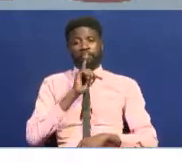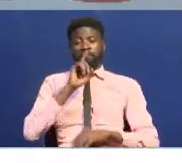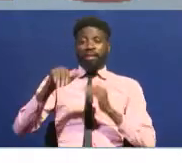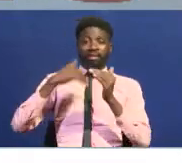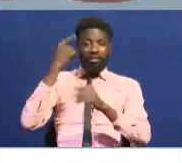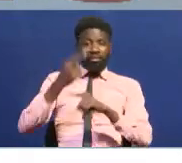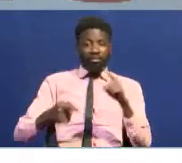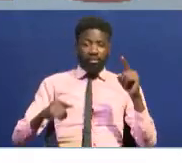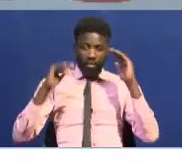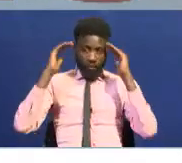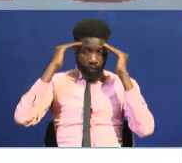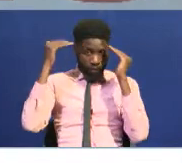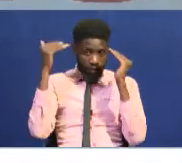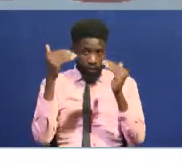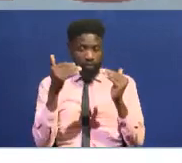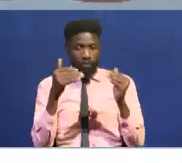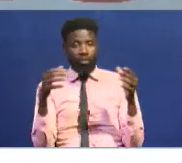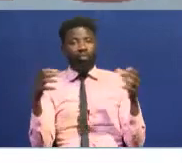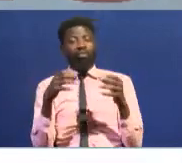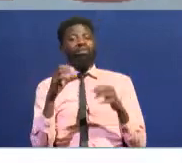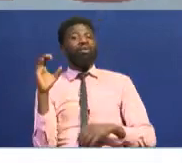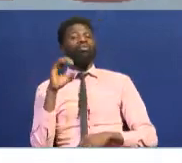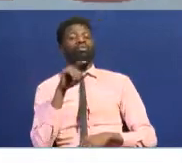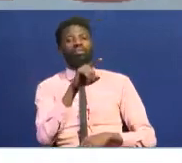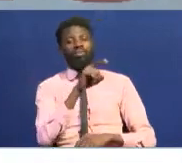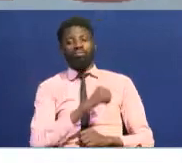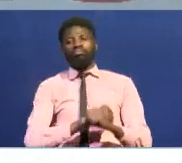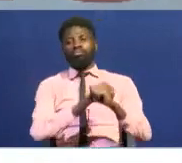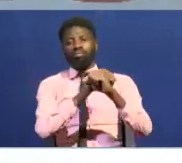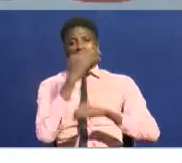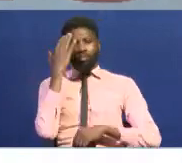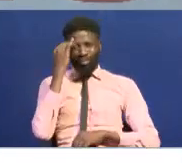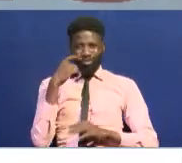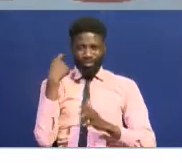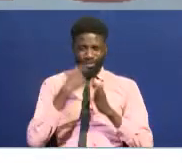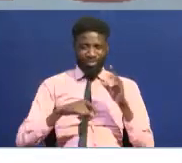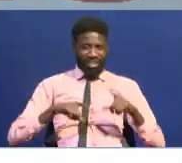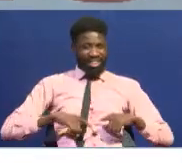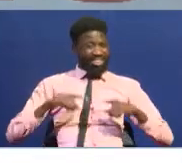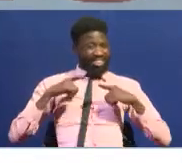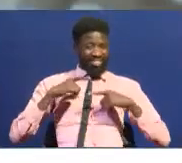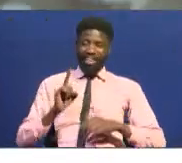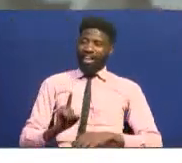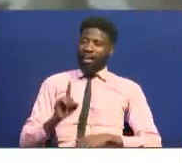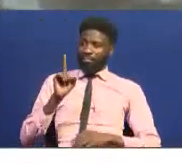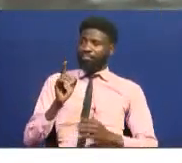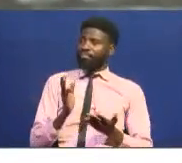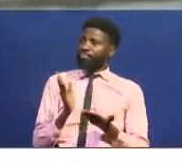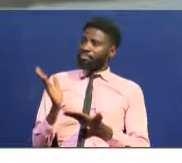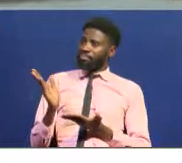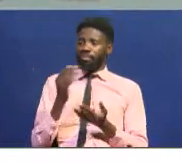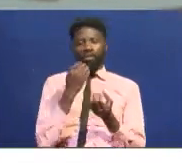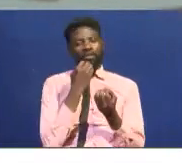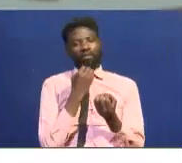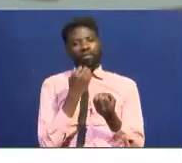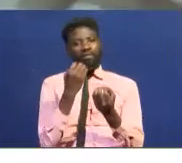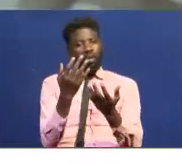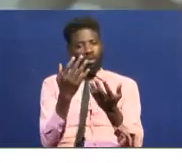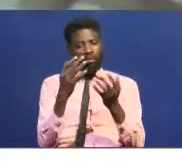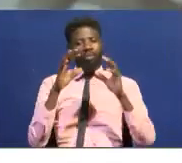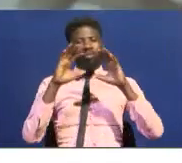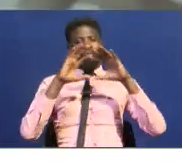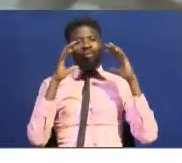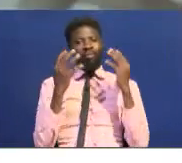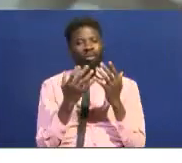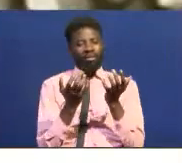protecting consumers bearing the brunt of rising cost of living pressures. Here are the details of this and other stories making headlines across the globe.